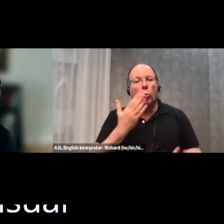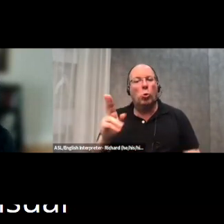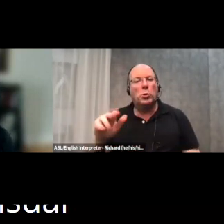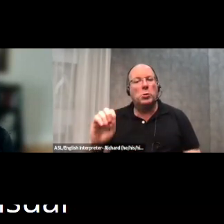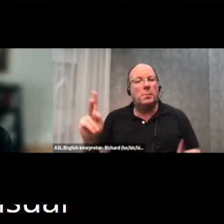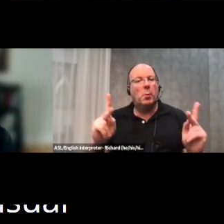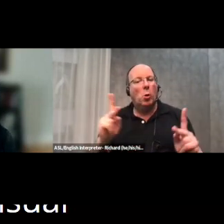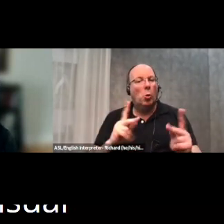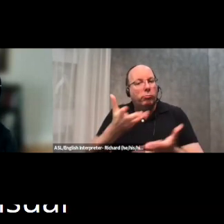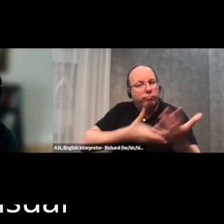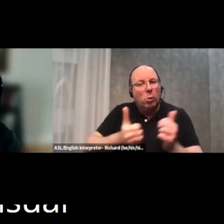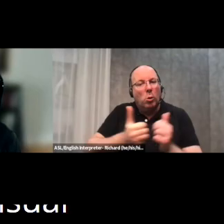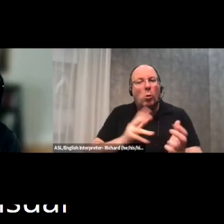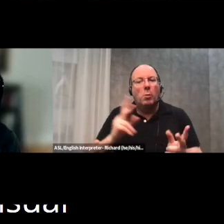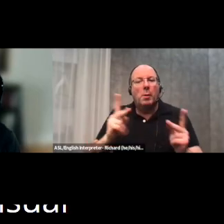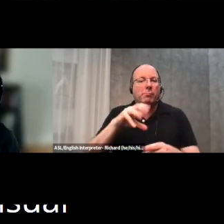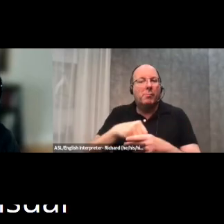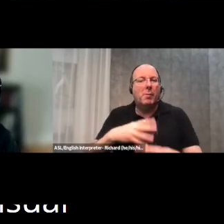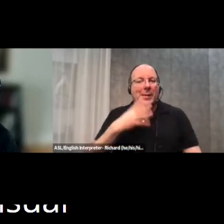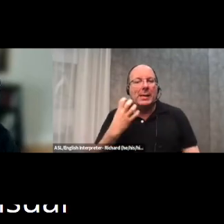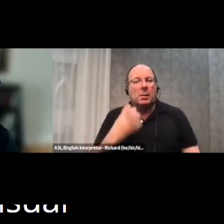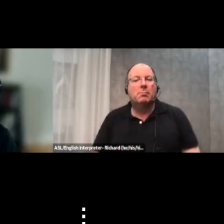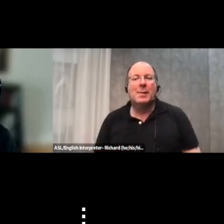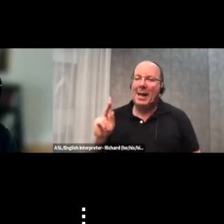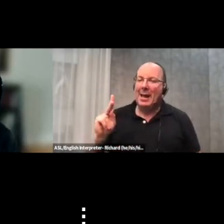work with kinky folks.